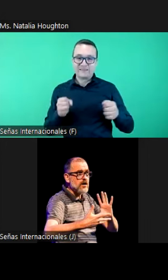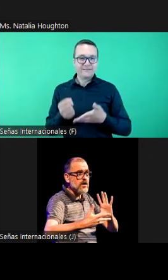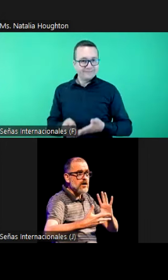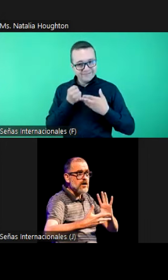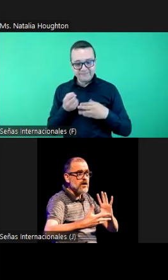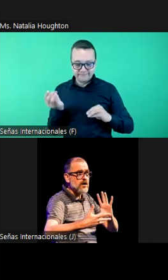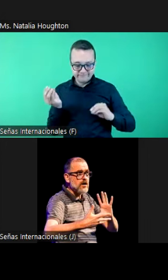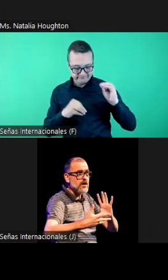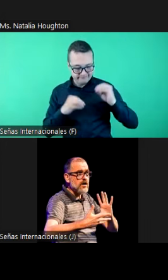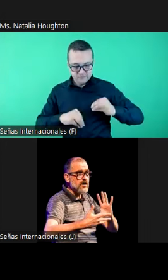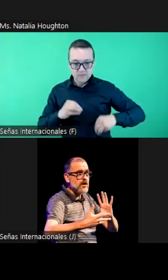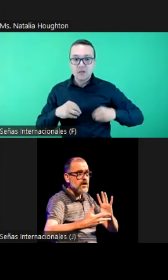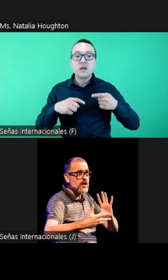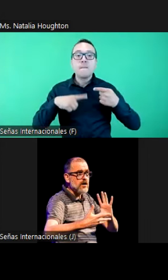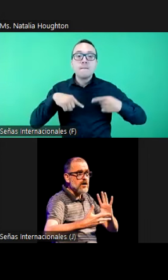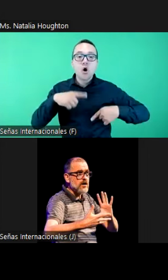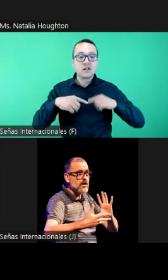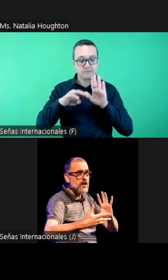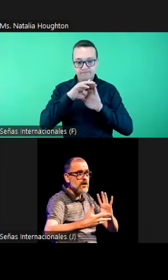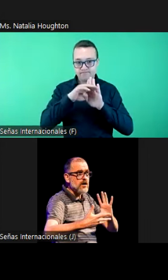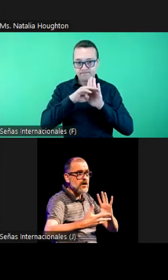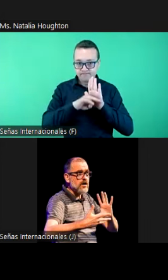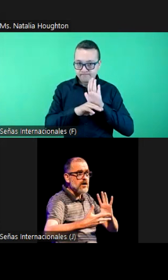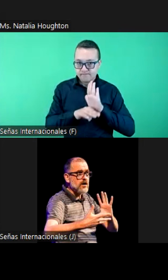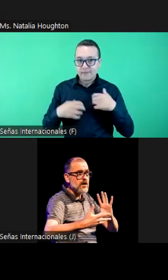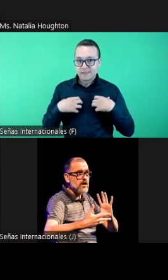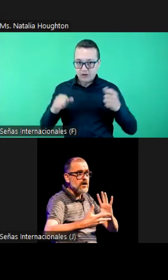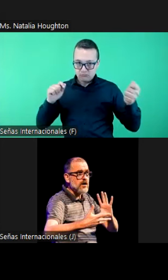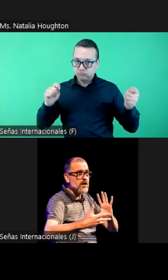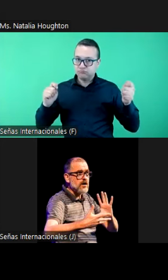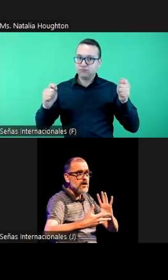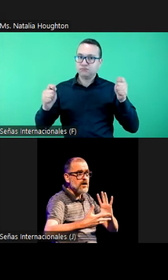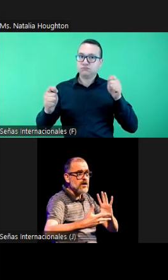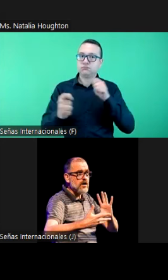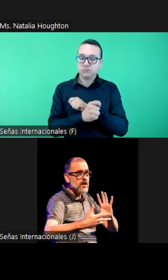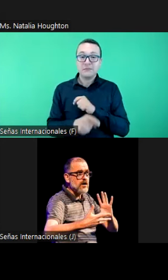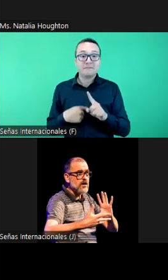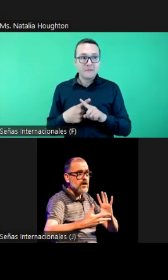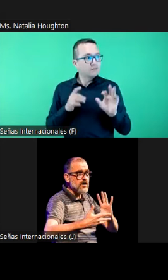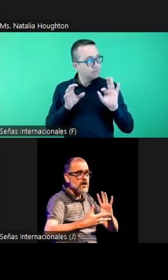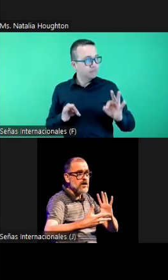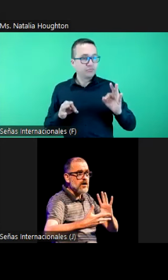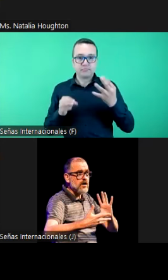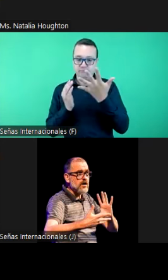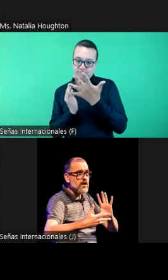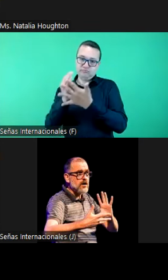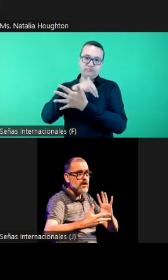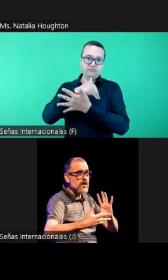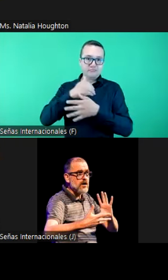more difficult. And it's not only a question of transforming healthcare systems, but also